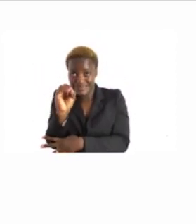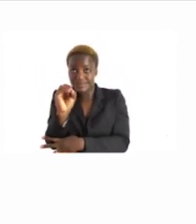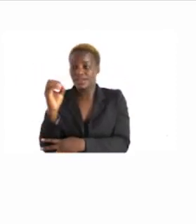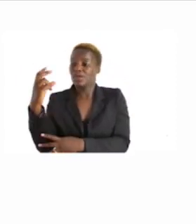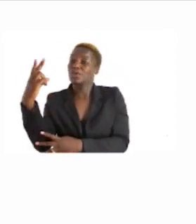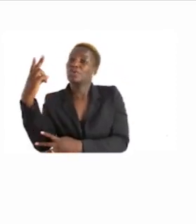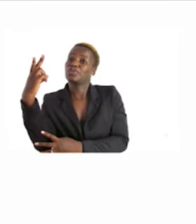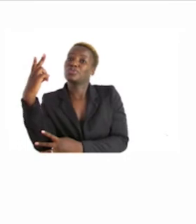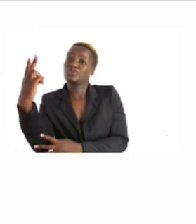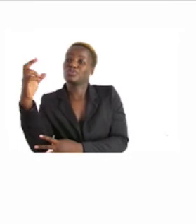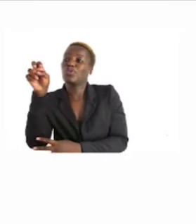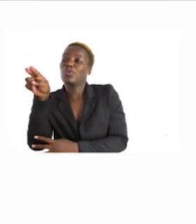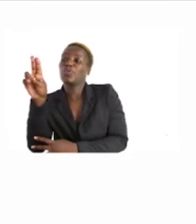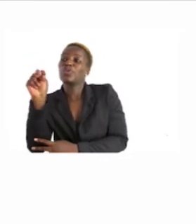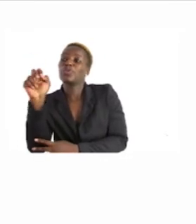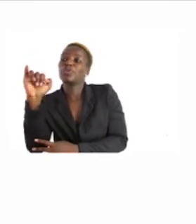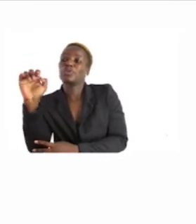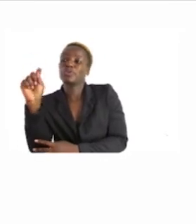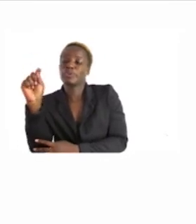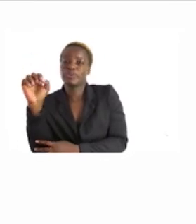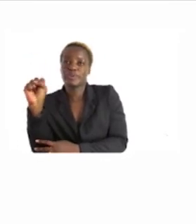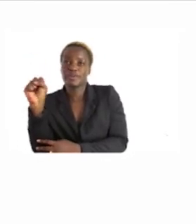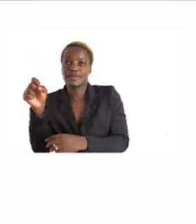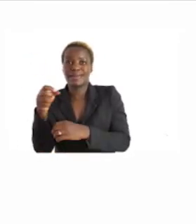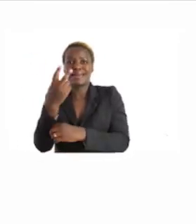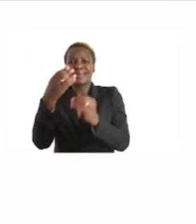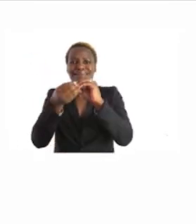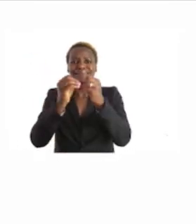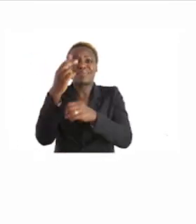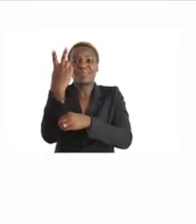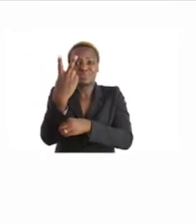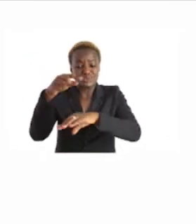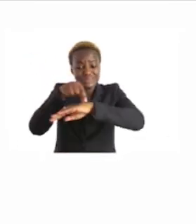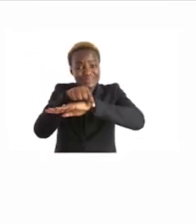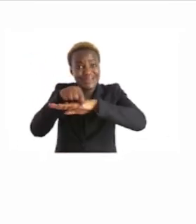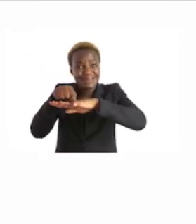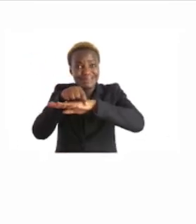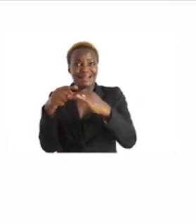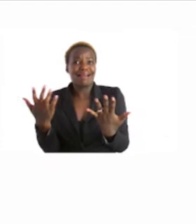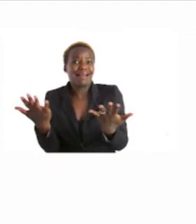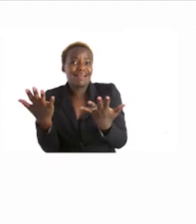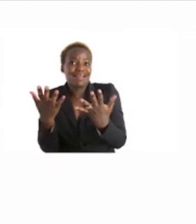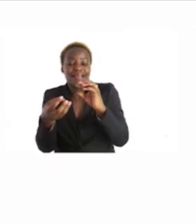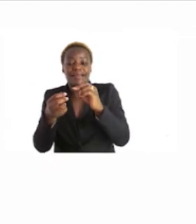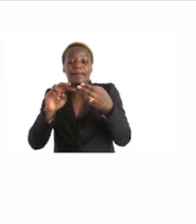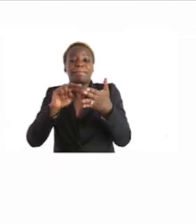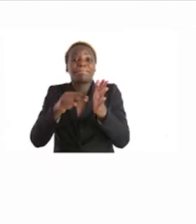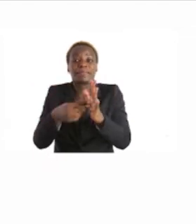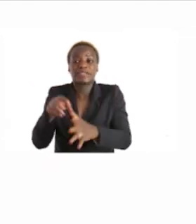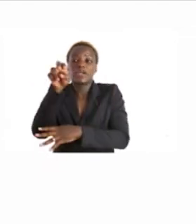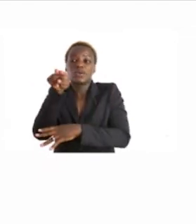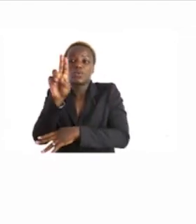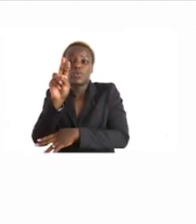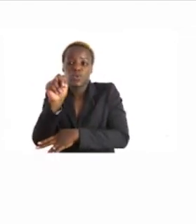been underlined, so it means the place value for the unit, for the 2, is the